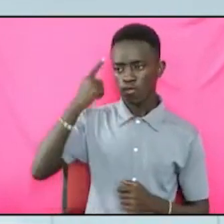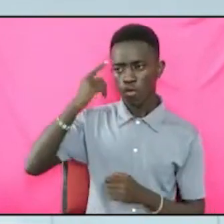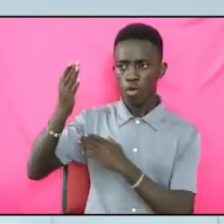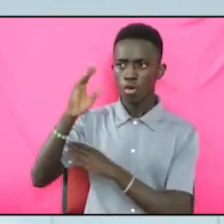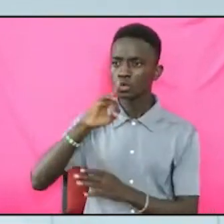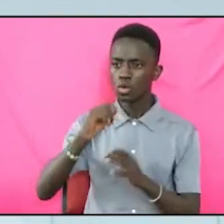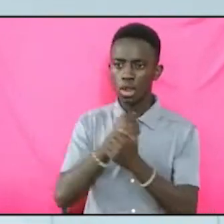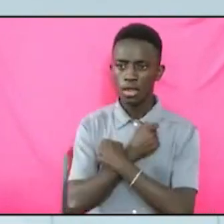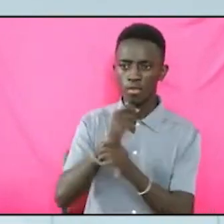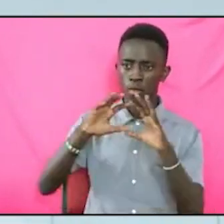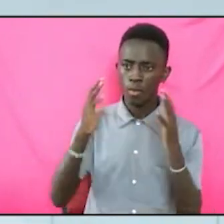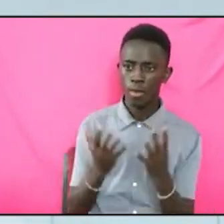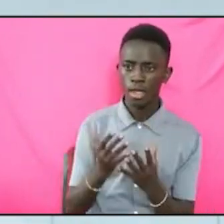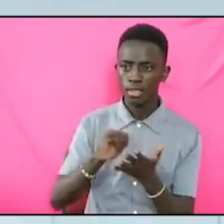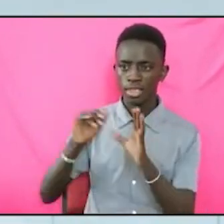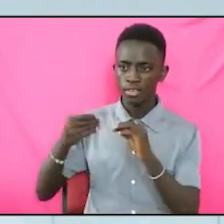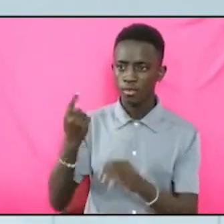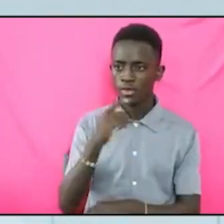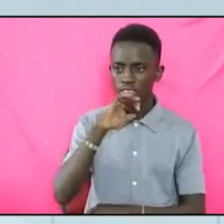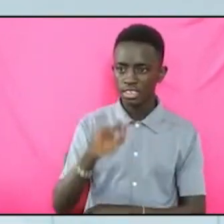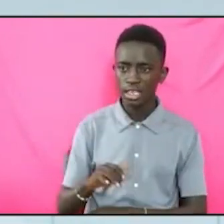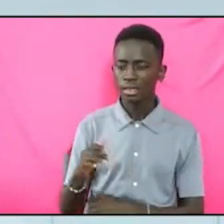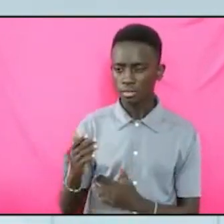God convicted him when he was seated there that, yes,